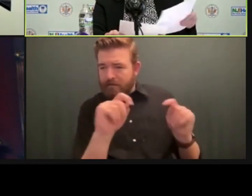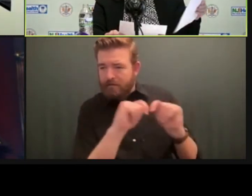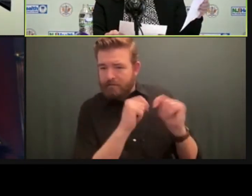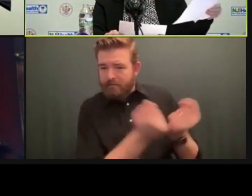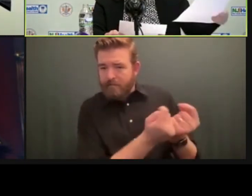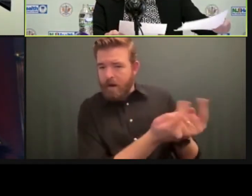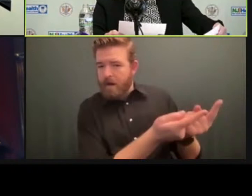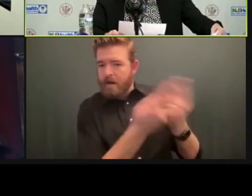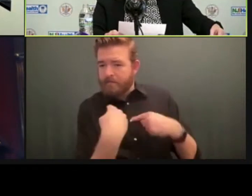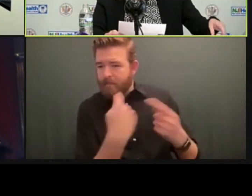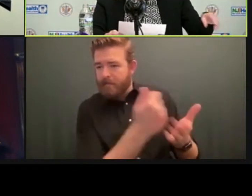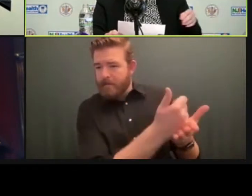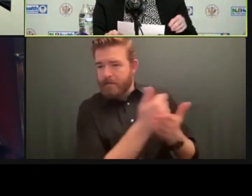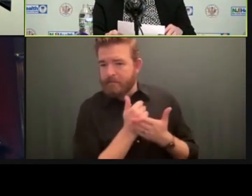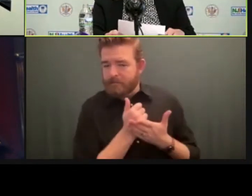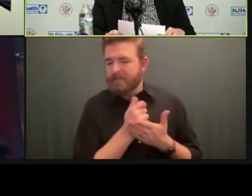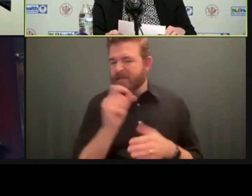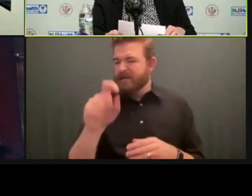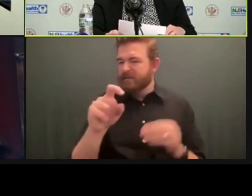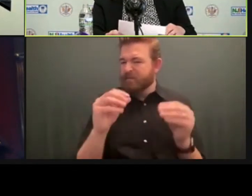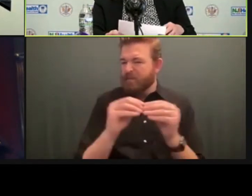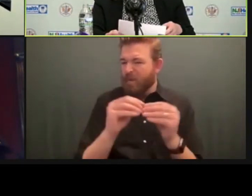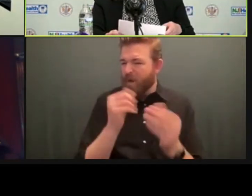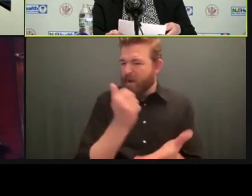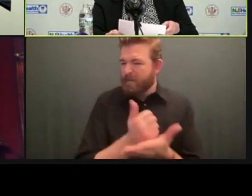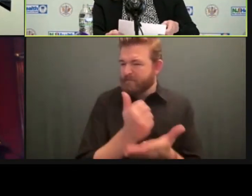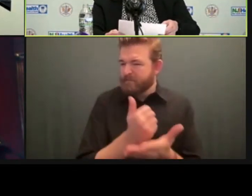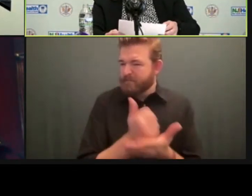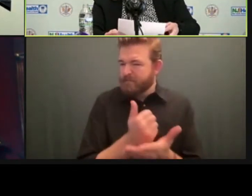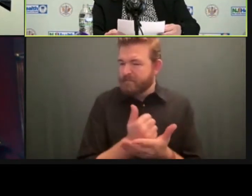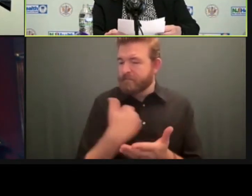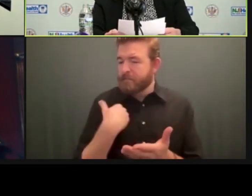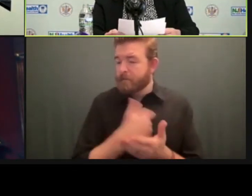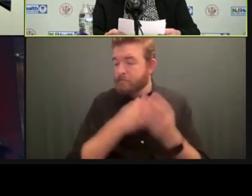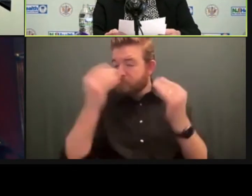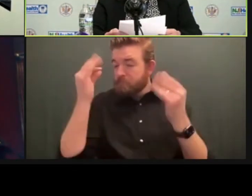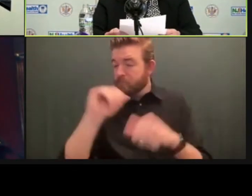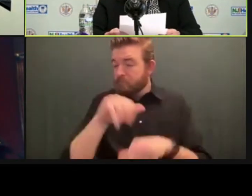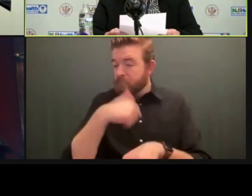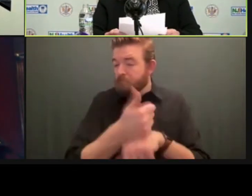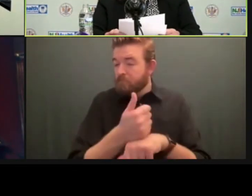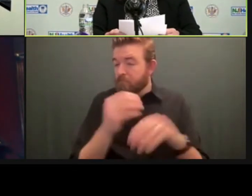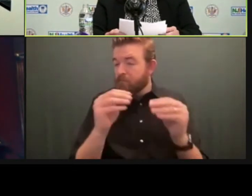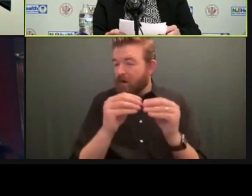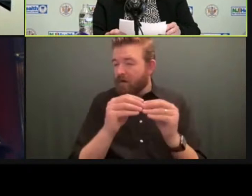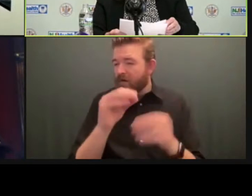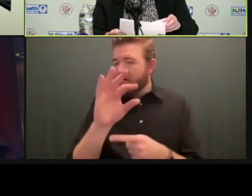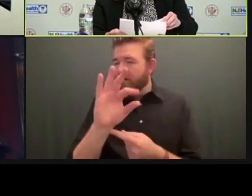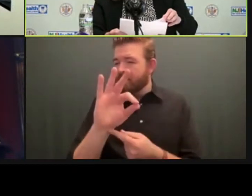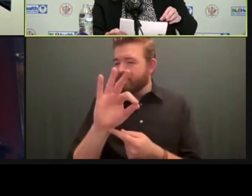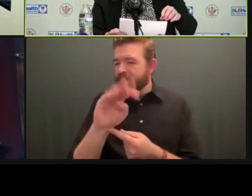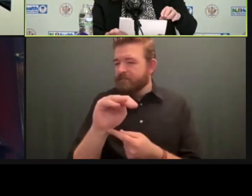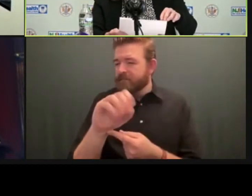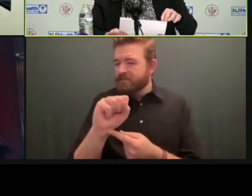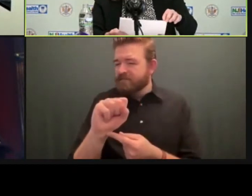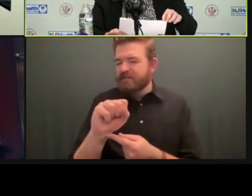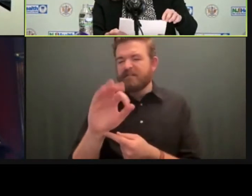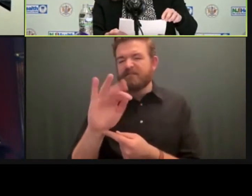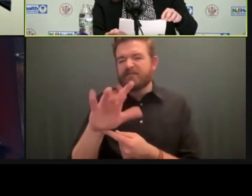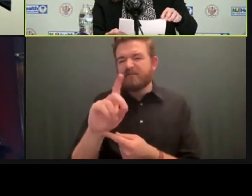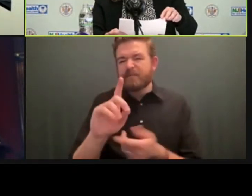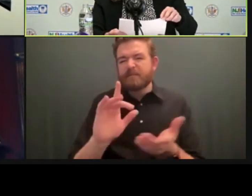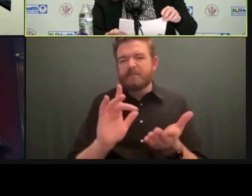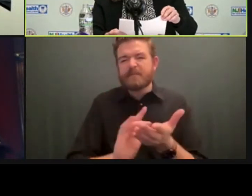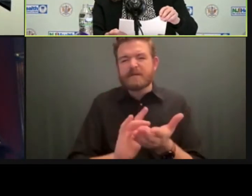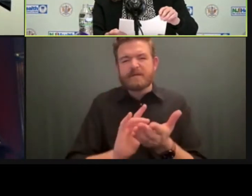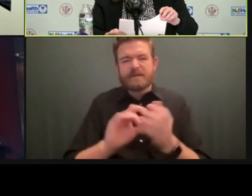in April of 2020. Our experience and lessons learned from the first surge taught us that expanding